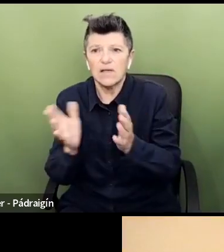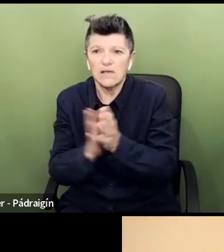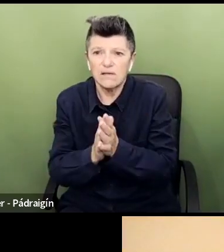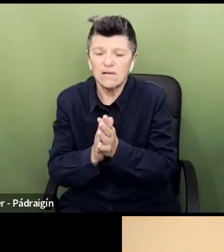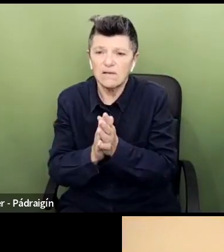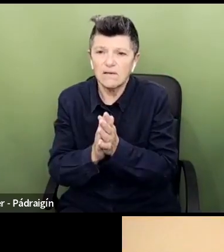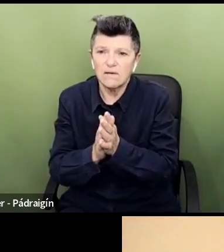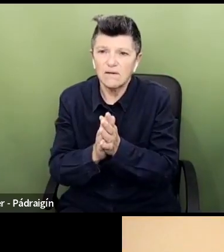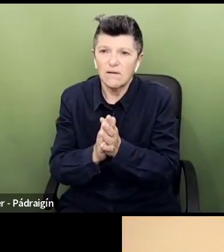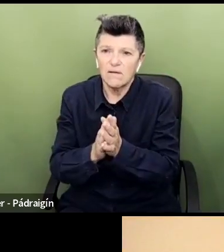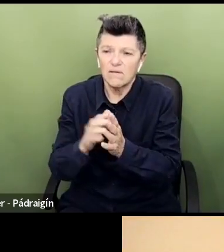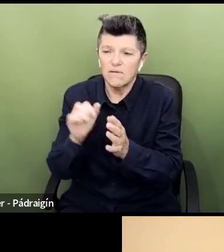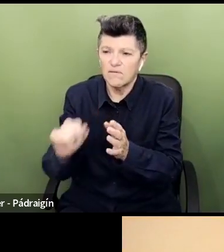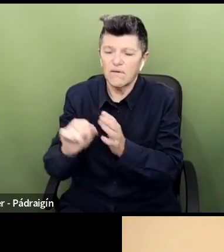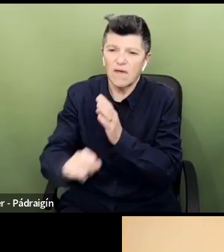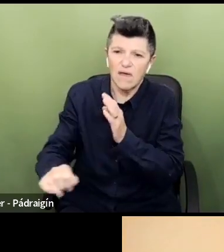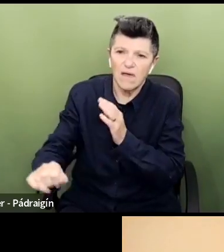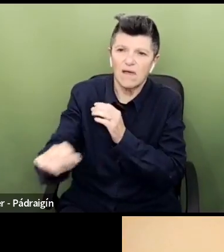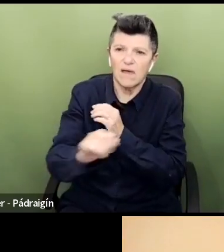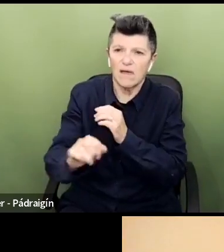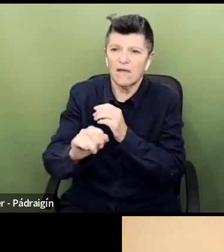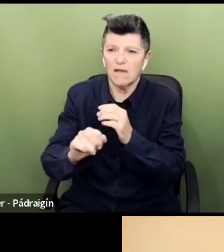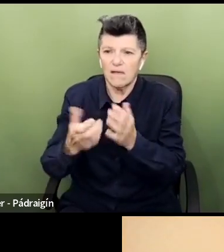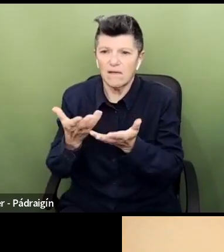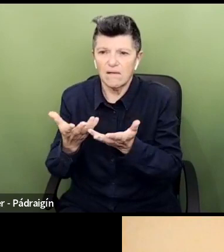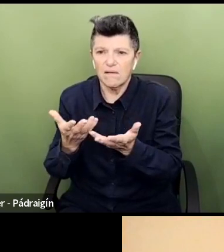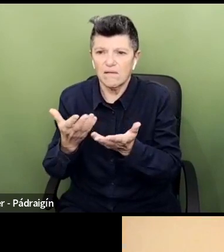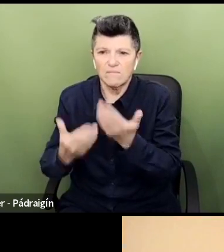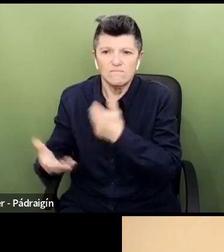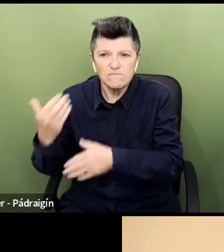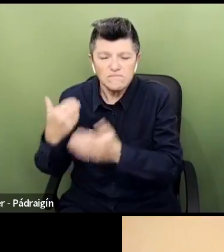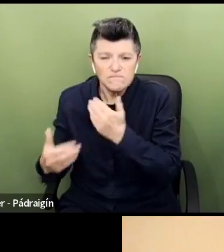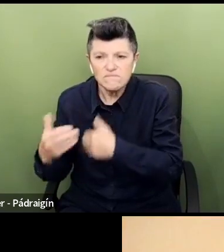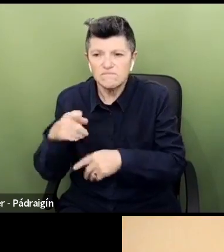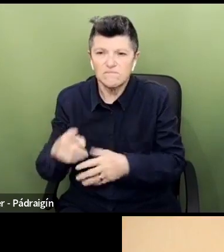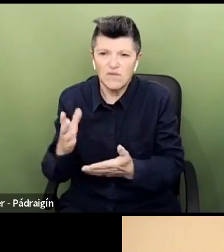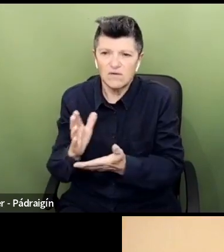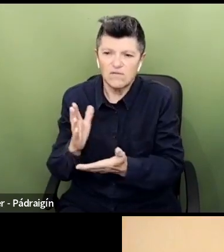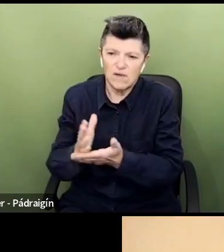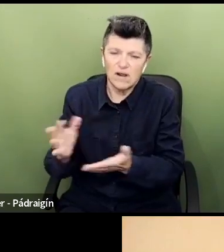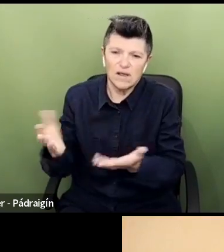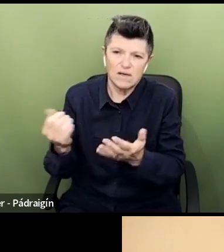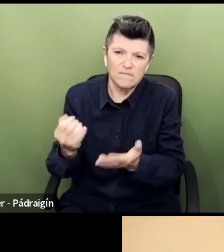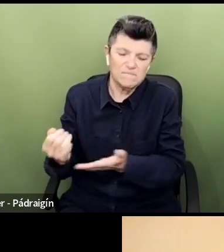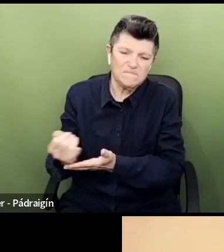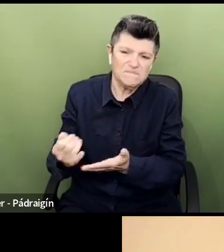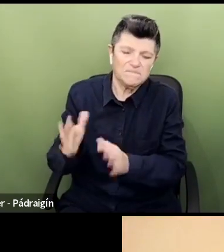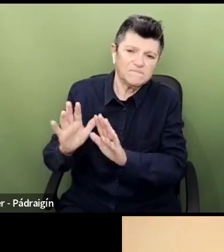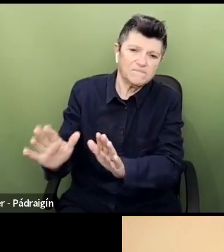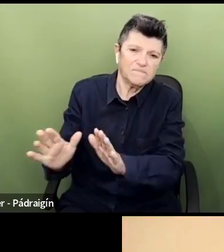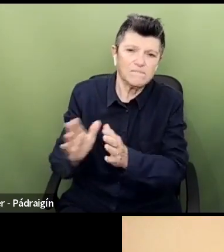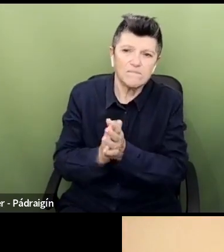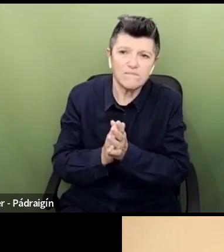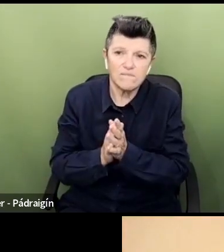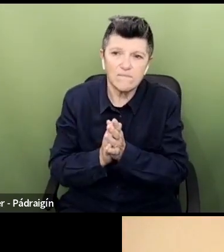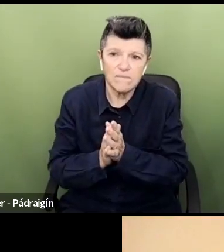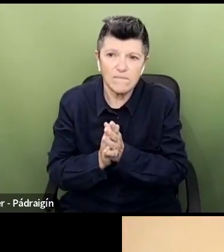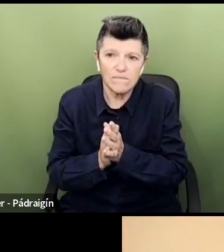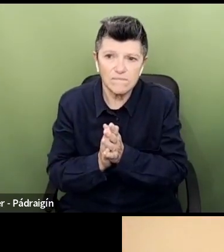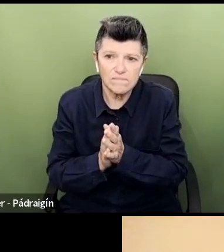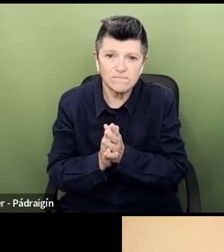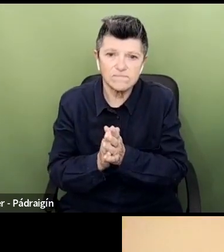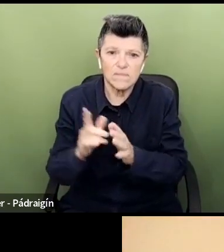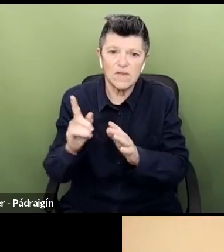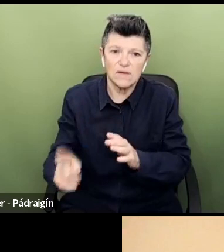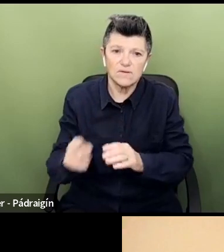tasteless milieus of their upbringing, but ultimately they embody the kind of transition from Mishanstvo,